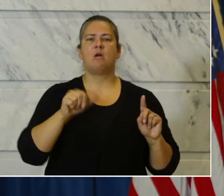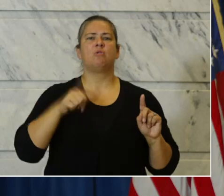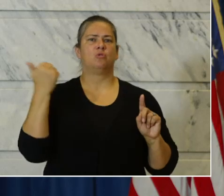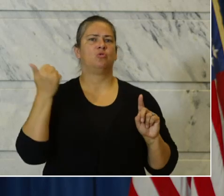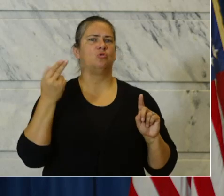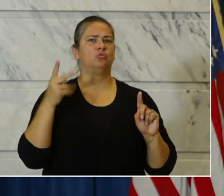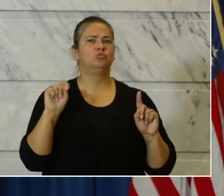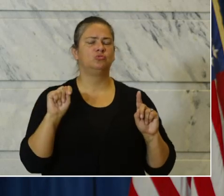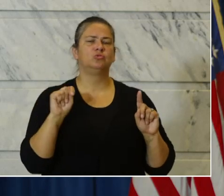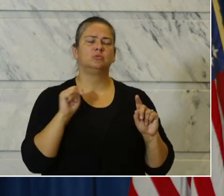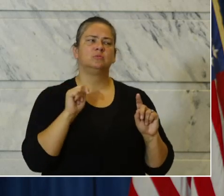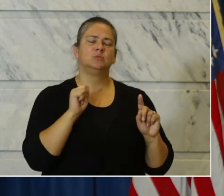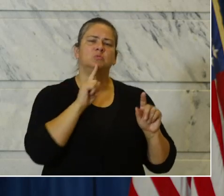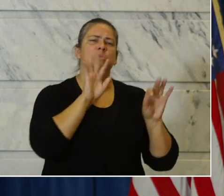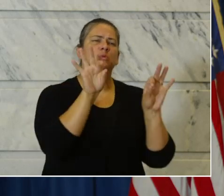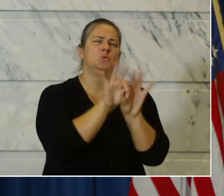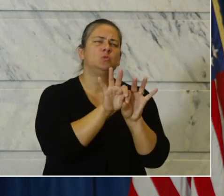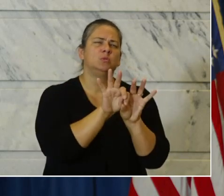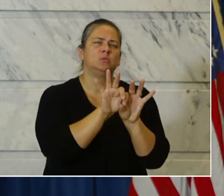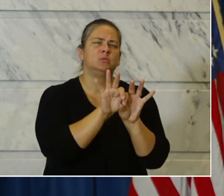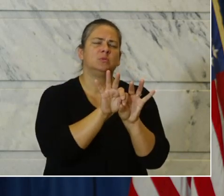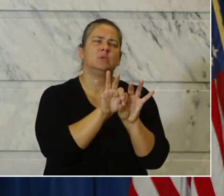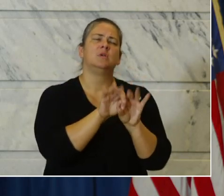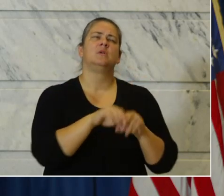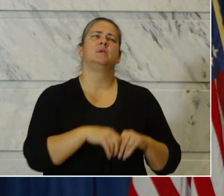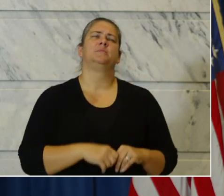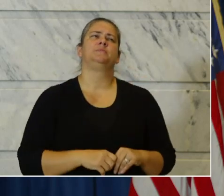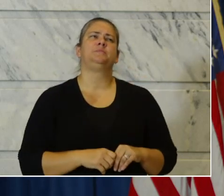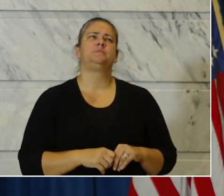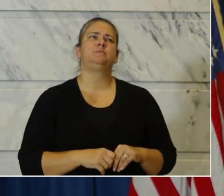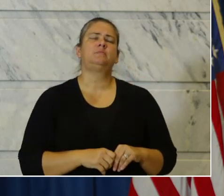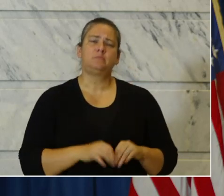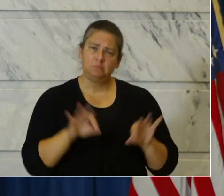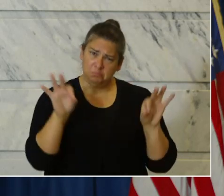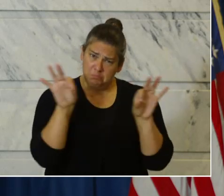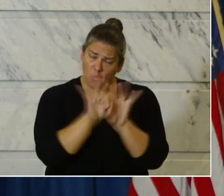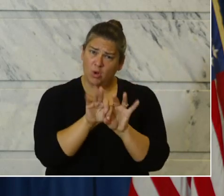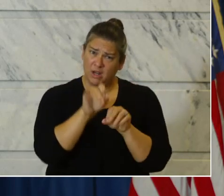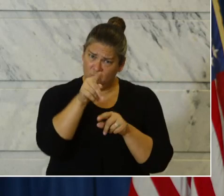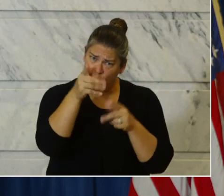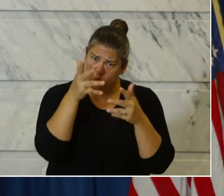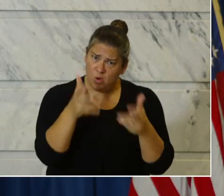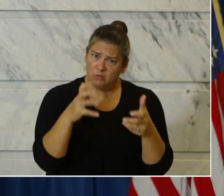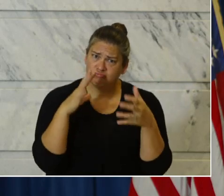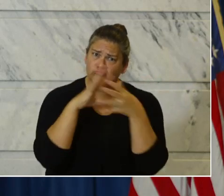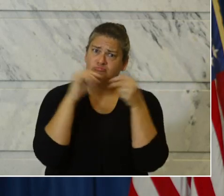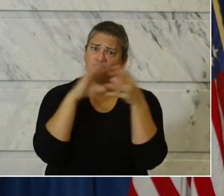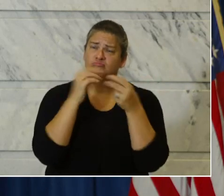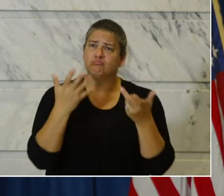injuries. It's important that those that do want to give voice and do